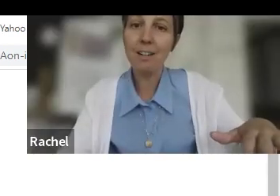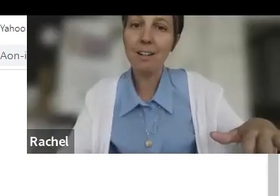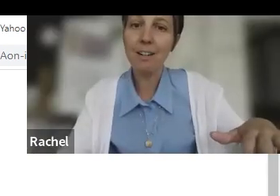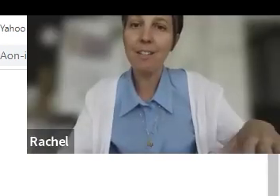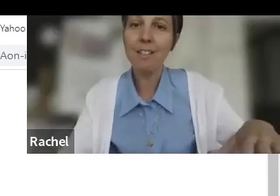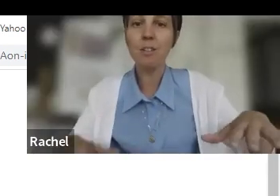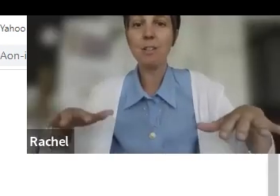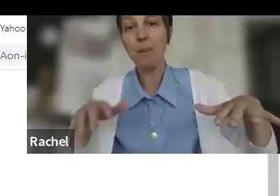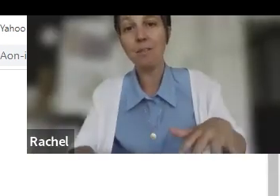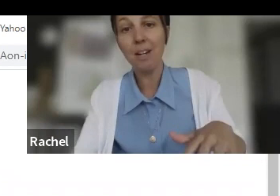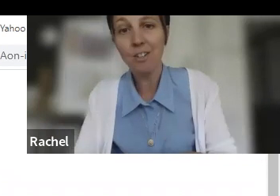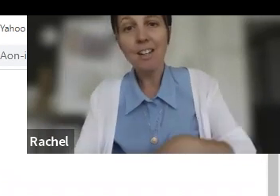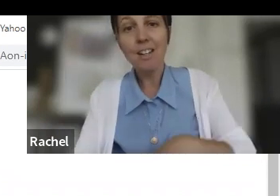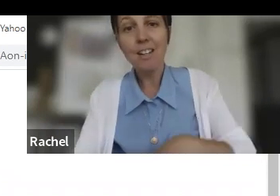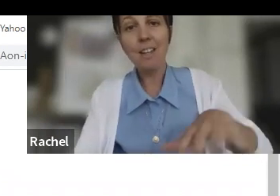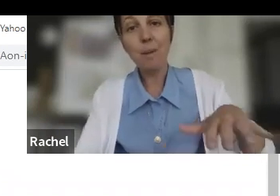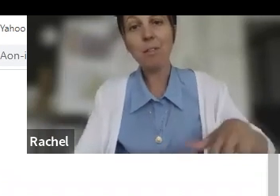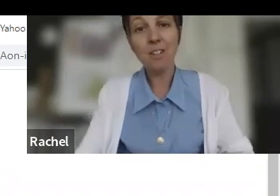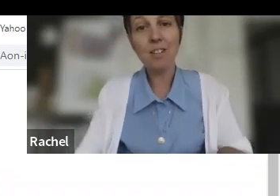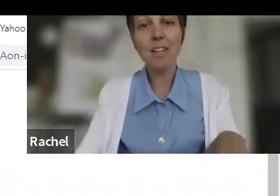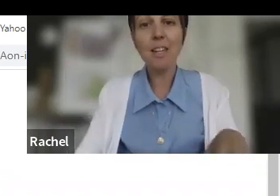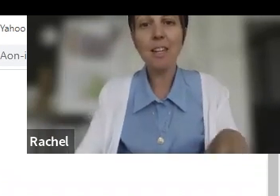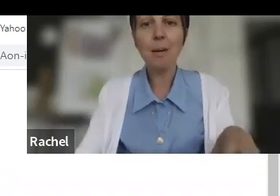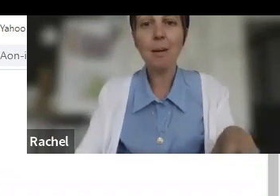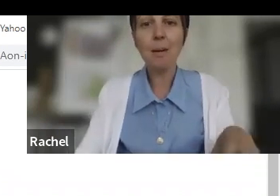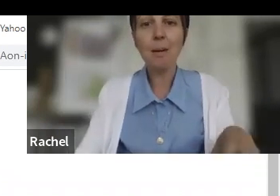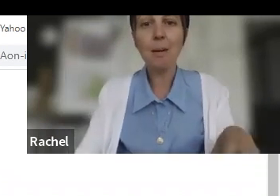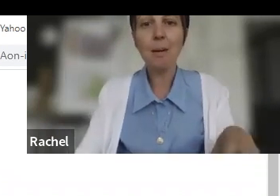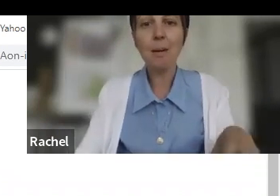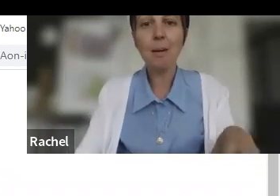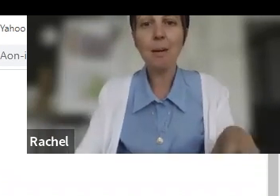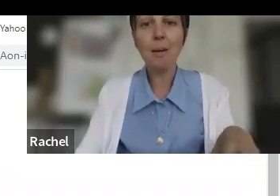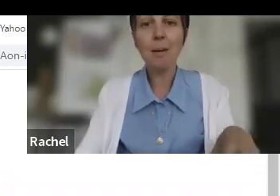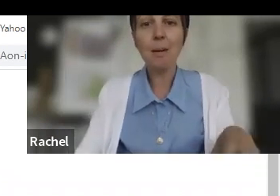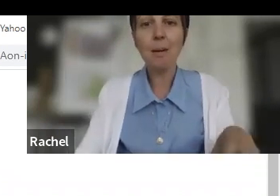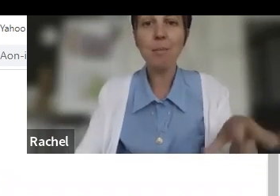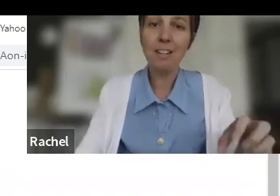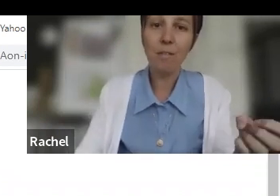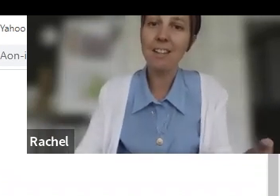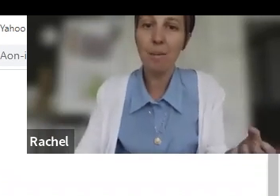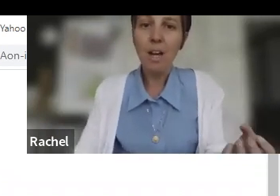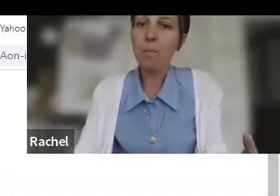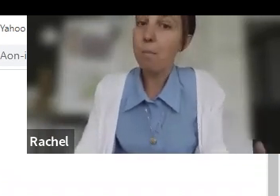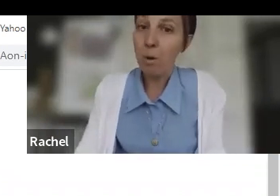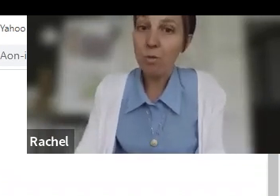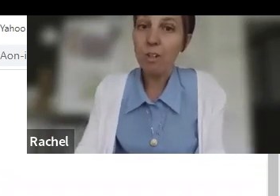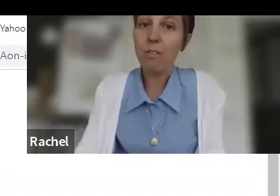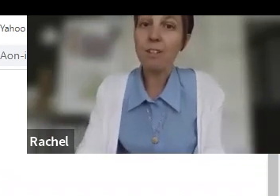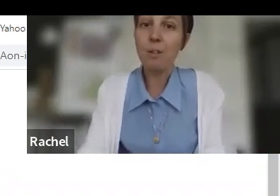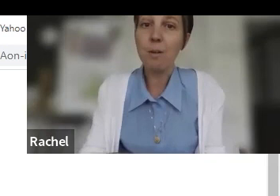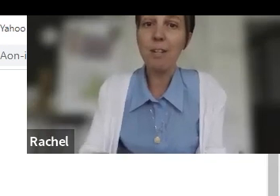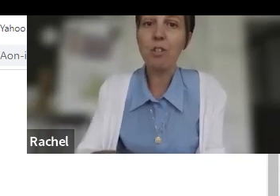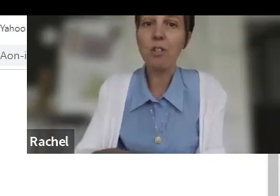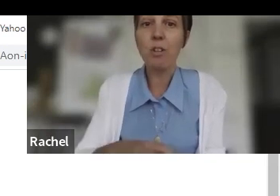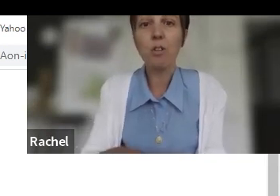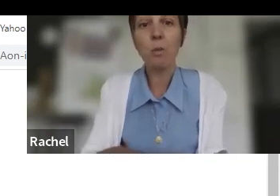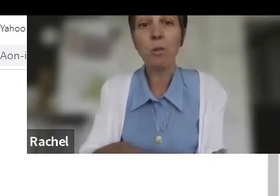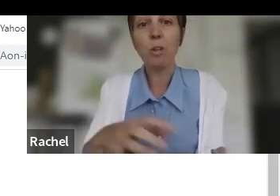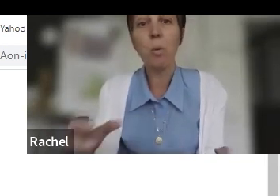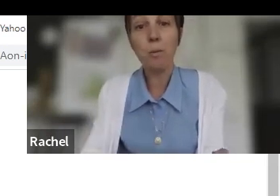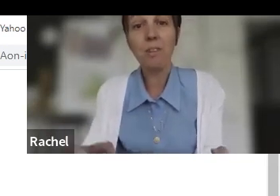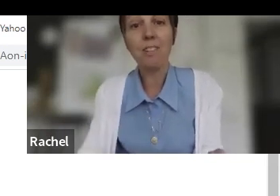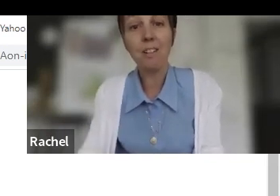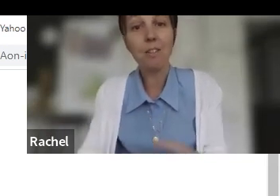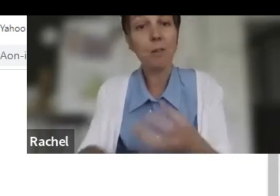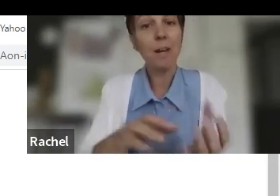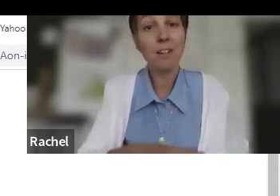EMDR would like kind of fit into. So it's looking at developing the skills of stabilization, and it could be quite triggering. So it's making sure that someone's